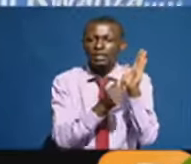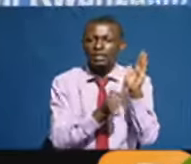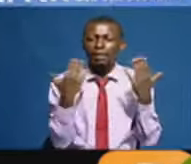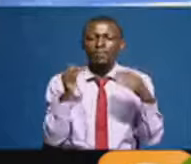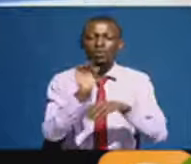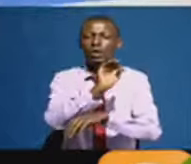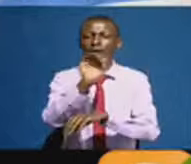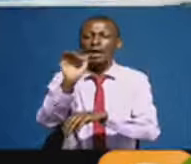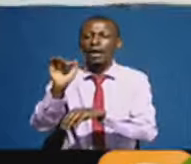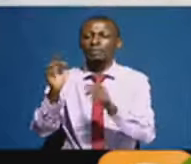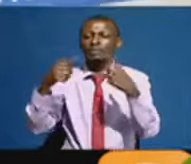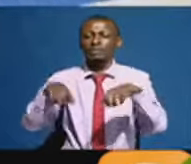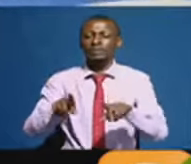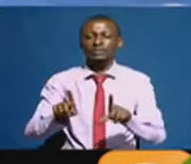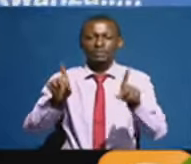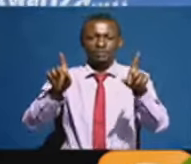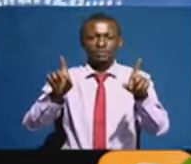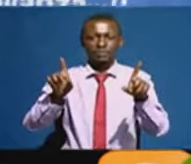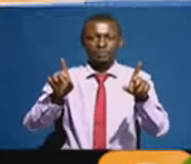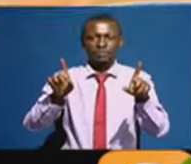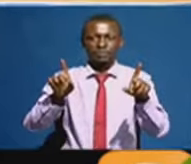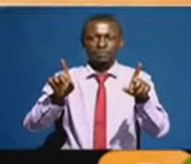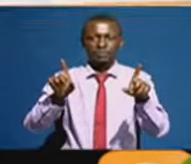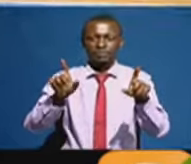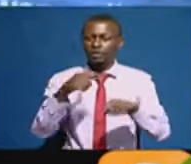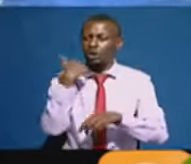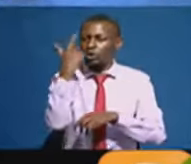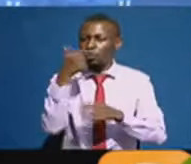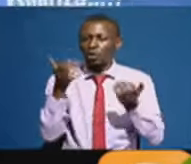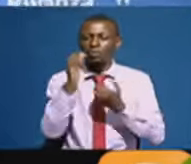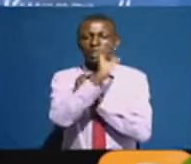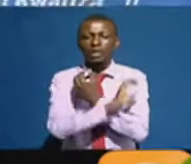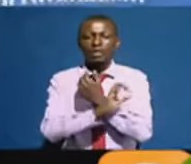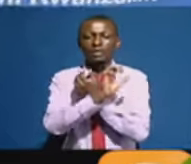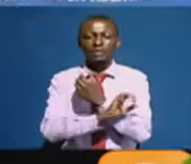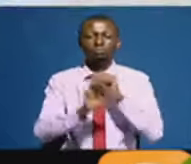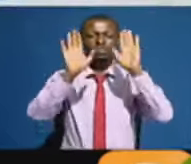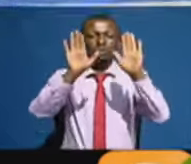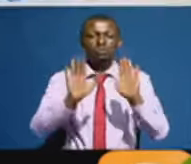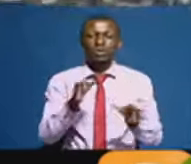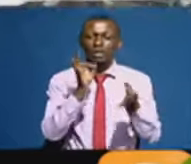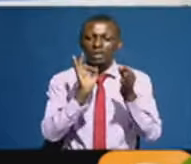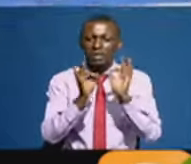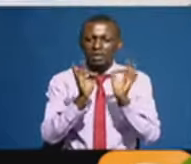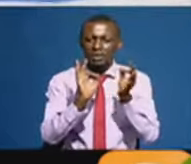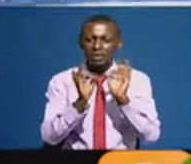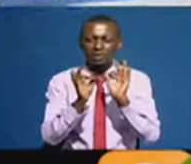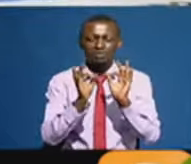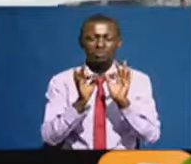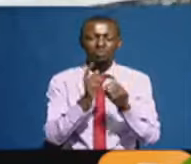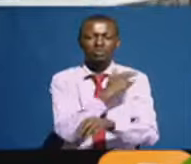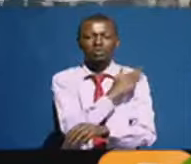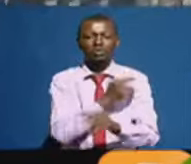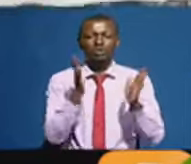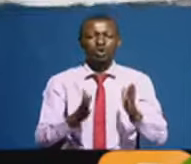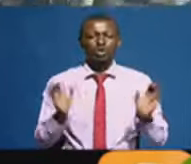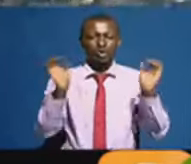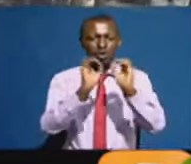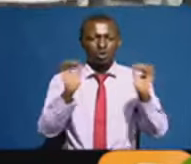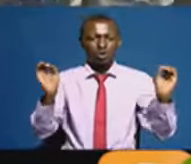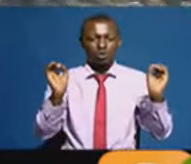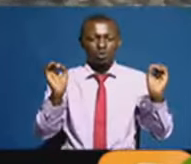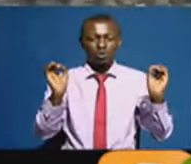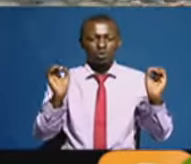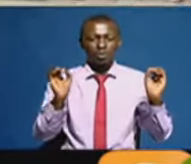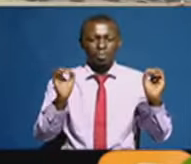so what exactly, who is important in this country if it's not the medical practitioners? Yeah. Even as I finish, 2 days ago, we had to take my mother